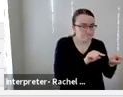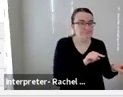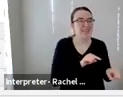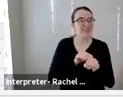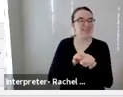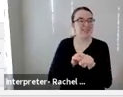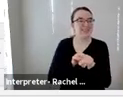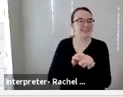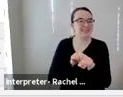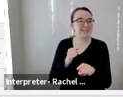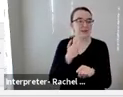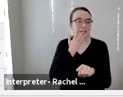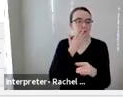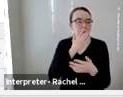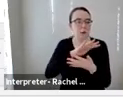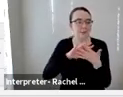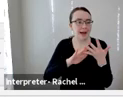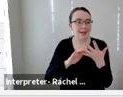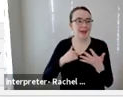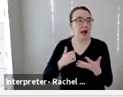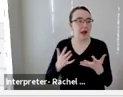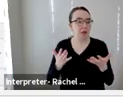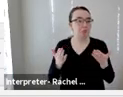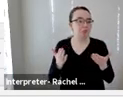of the color palette that I want to use.